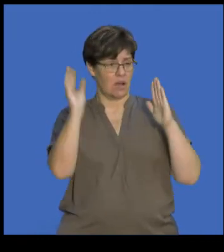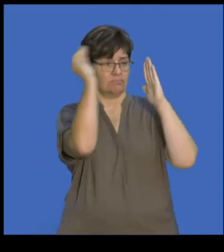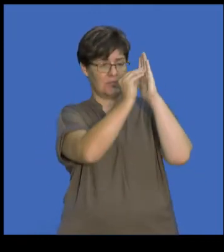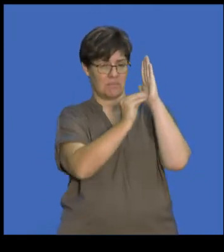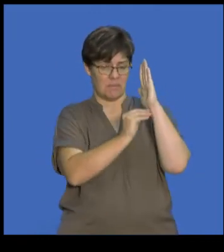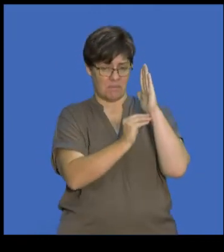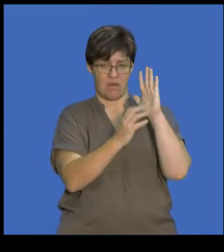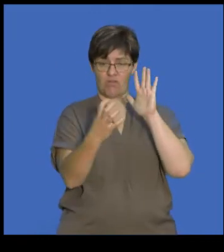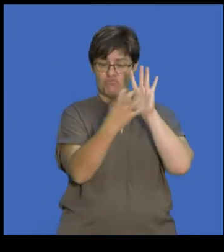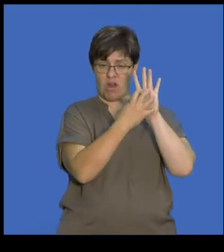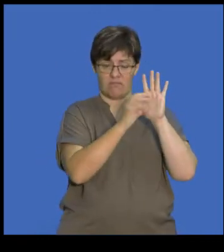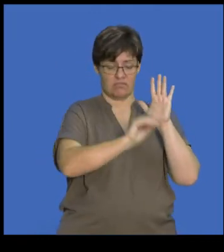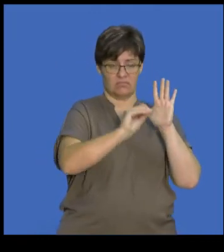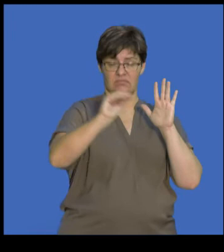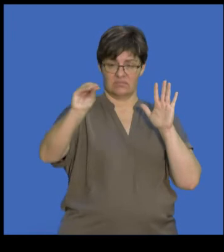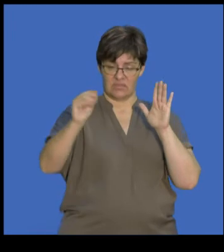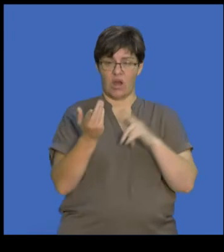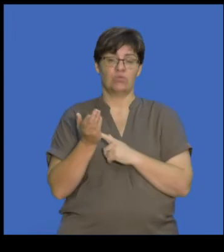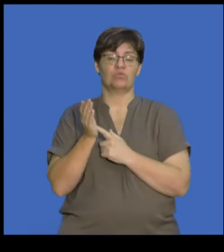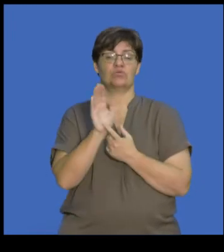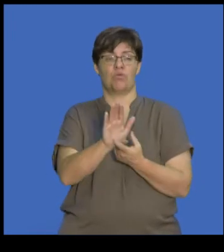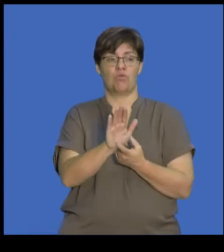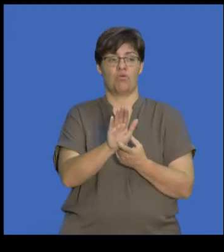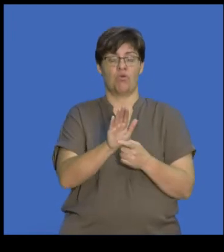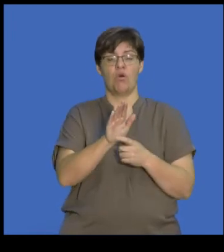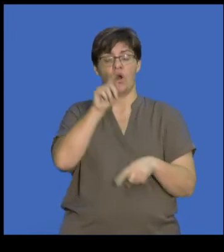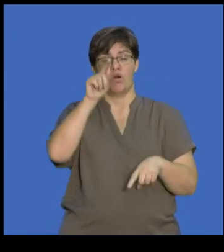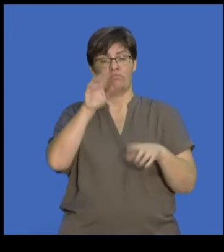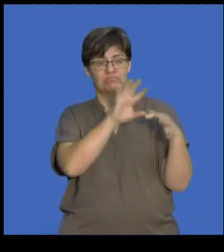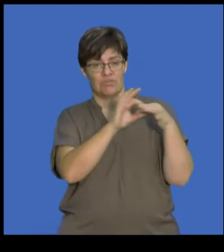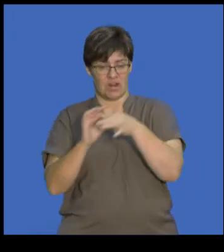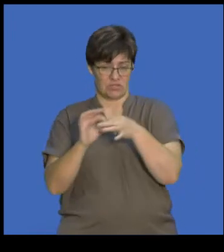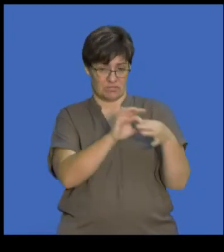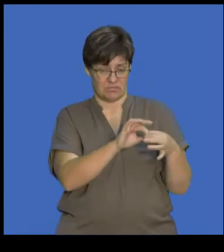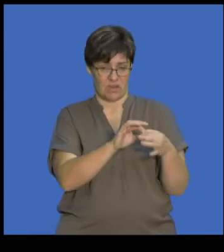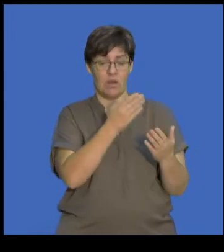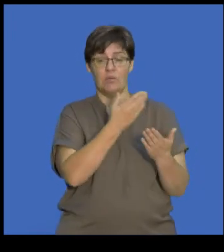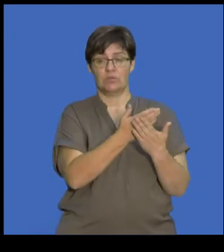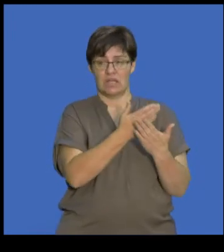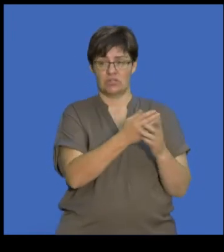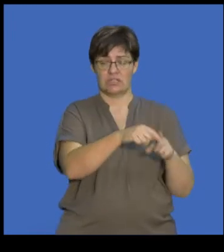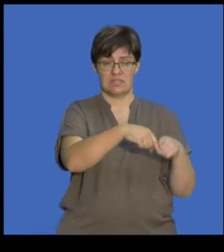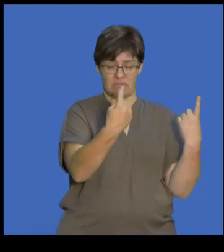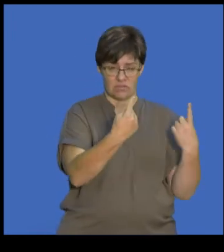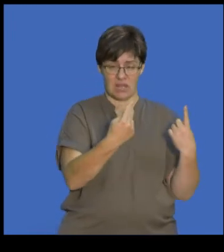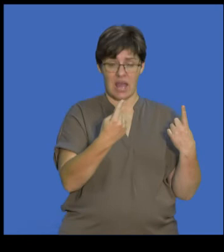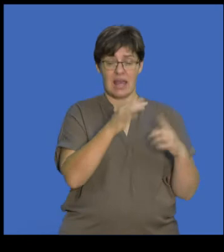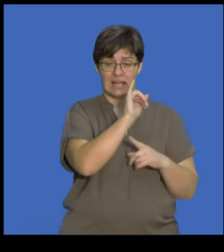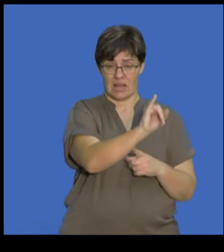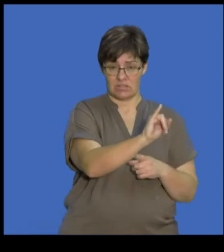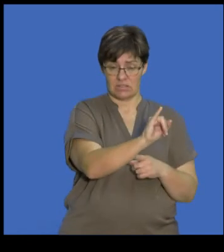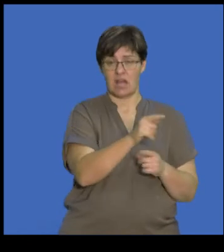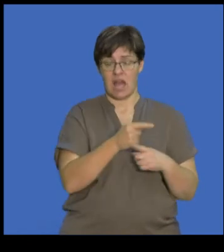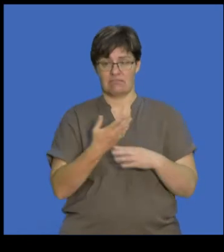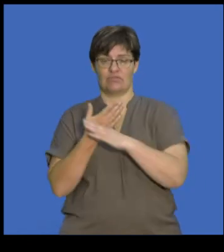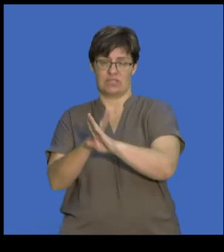actually give us an indication of the relationship that exists between potential difference and current through a resistor, okay? And